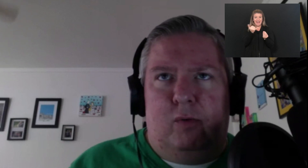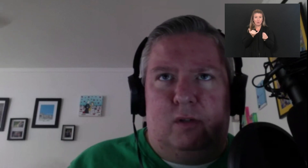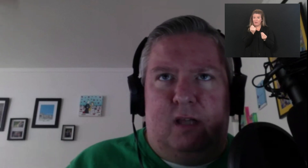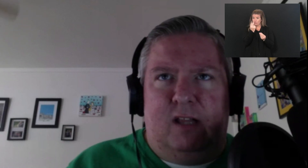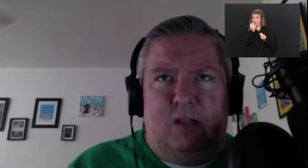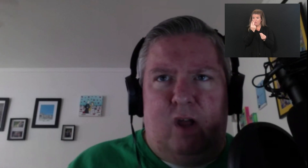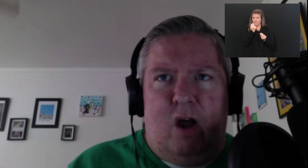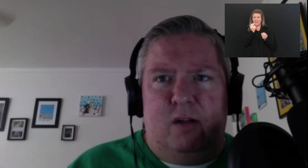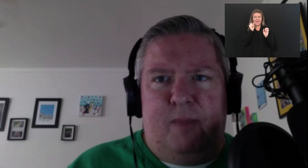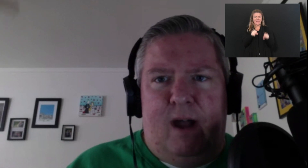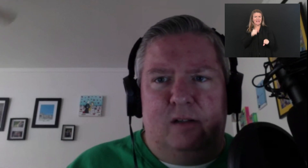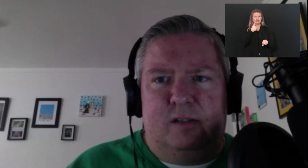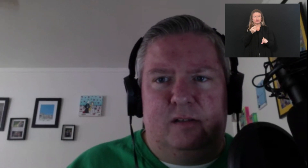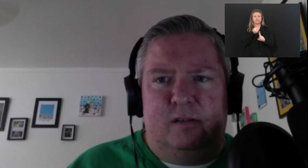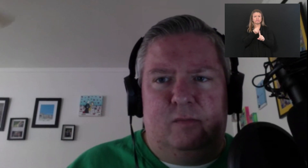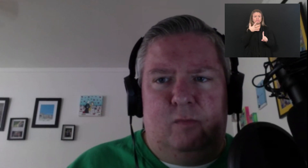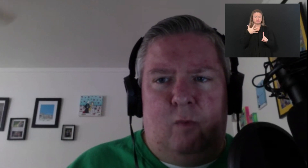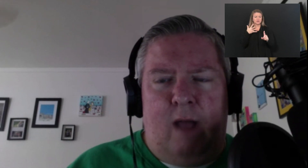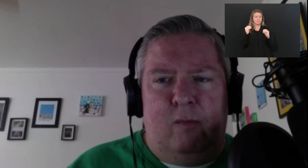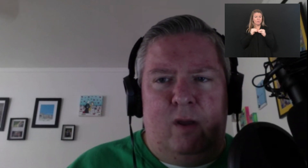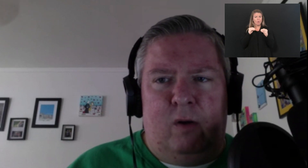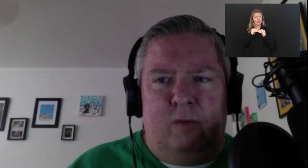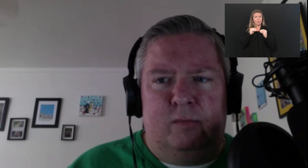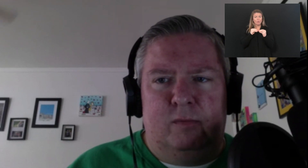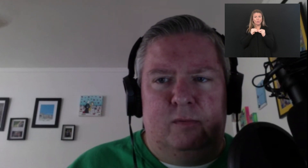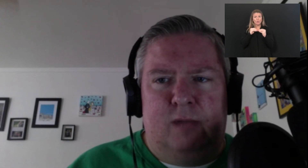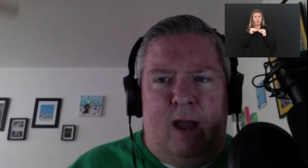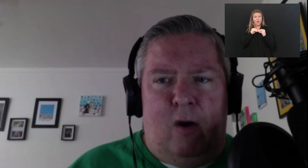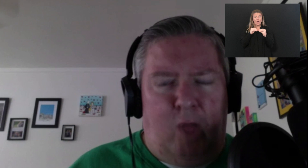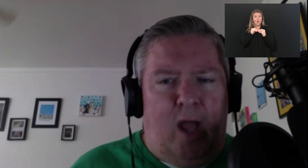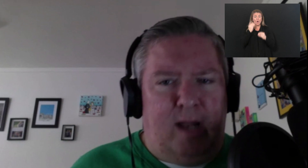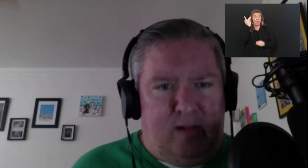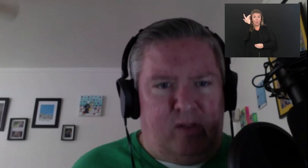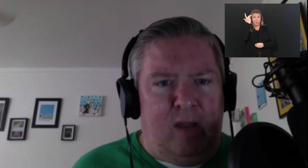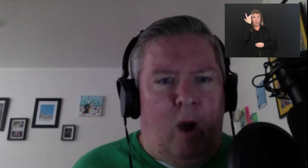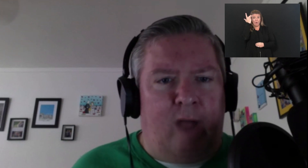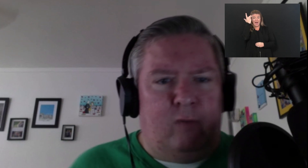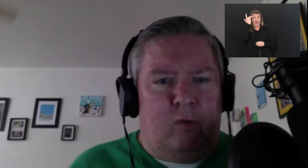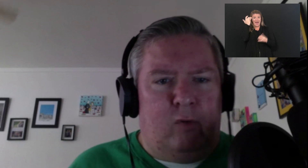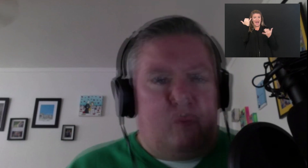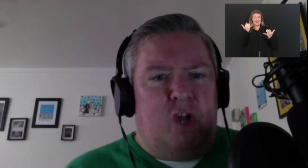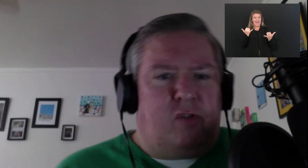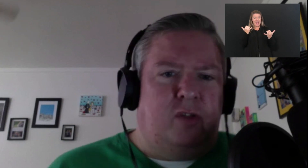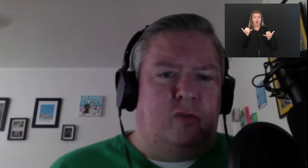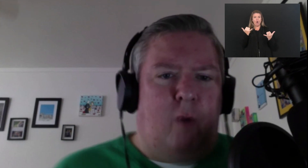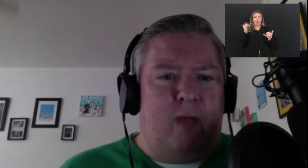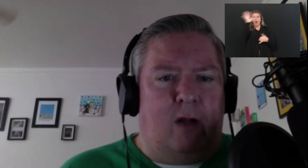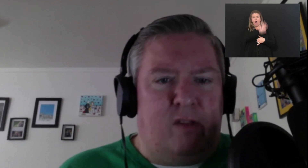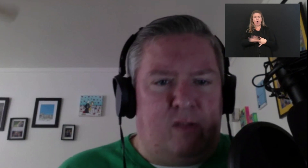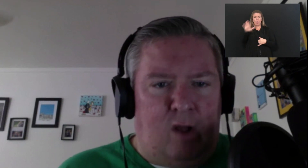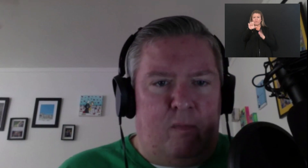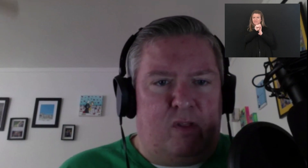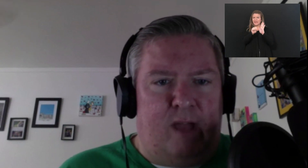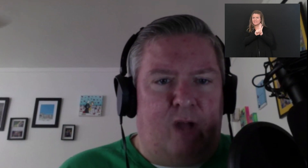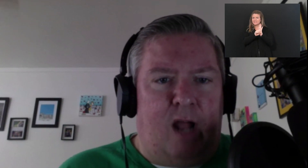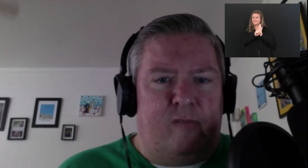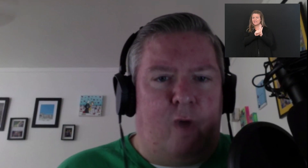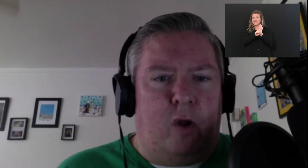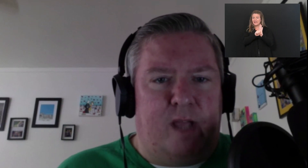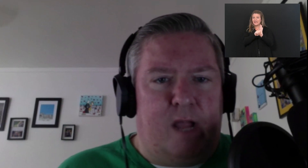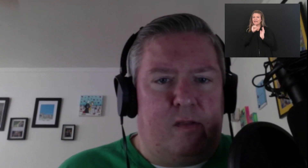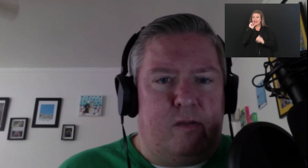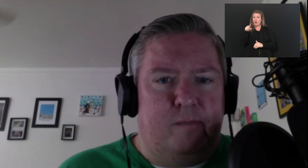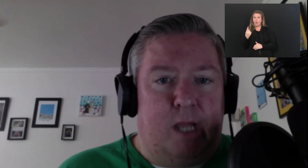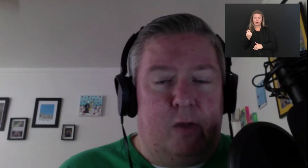So can you talk about why we are now applying that statewide versus just in the 12 counties that obviously have the highest